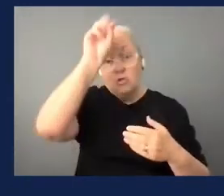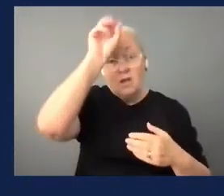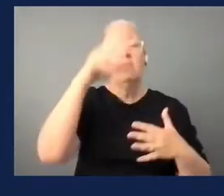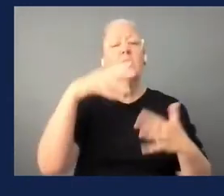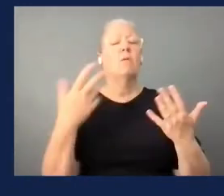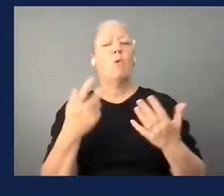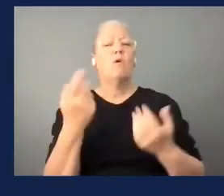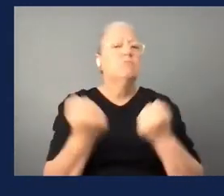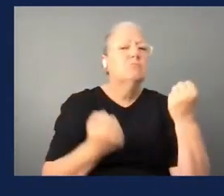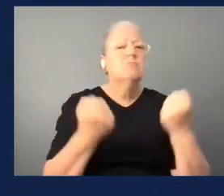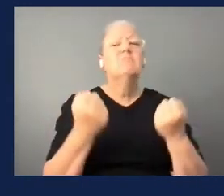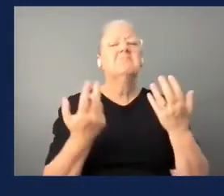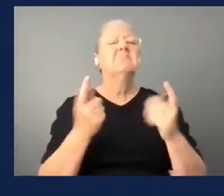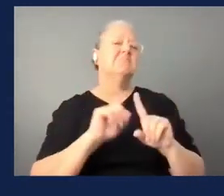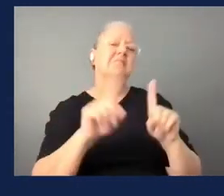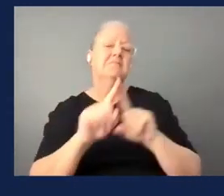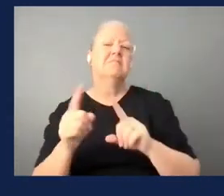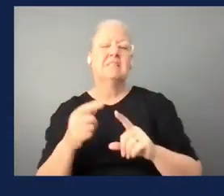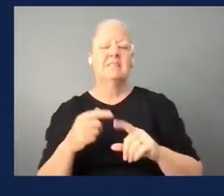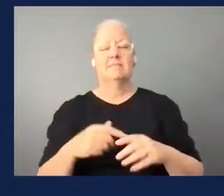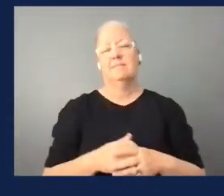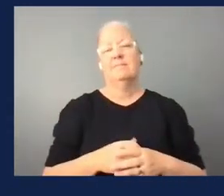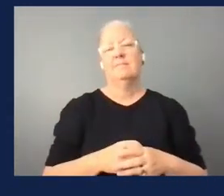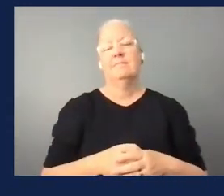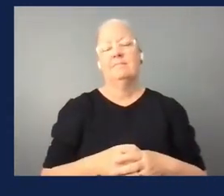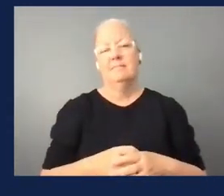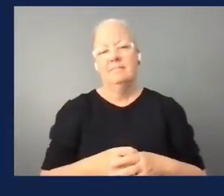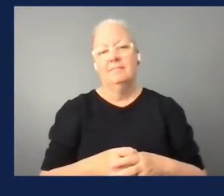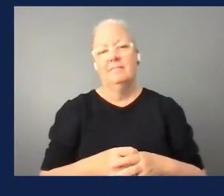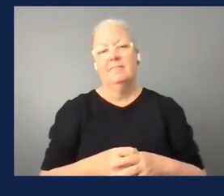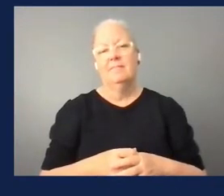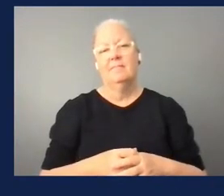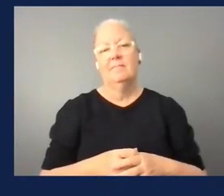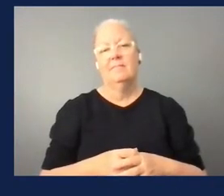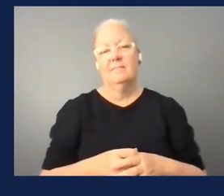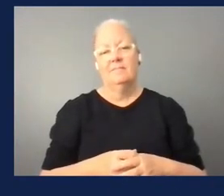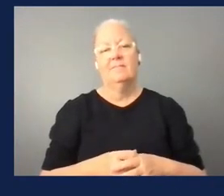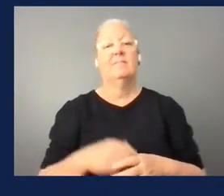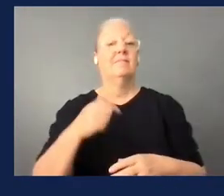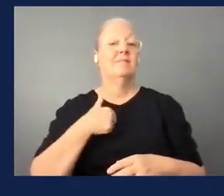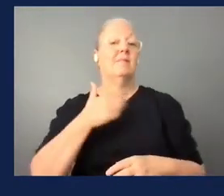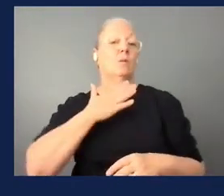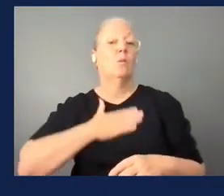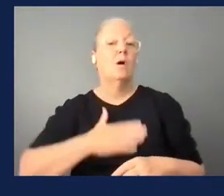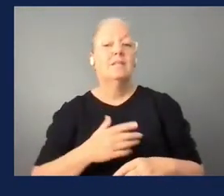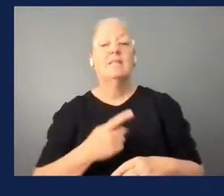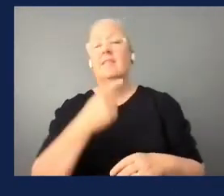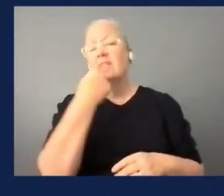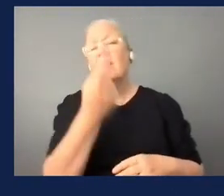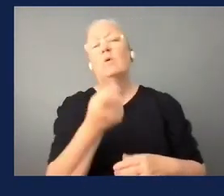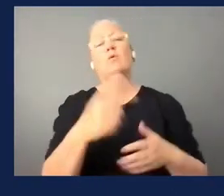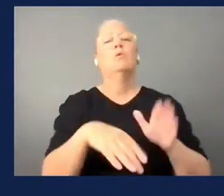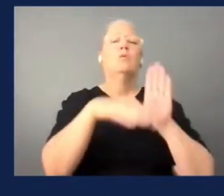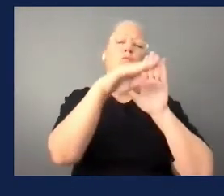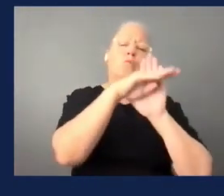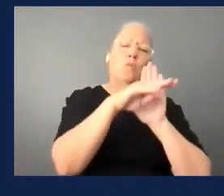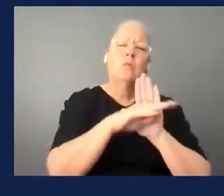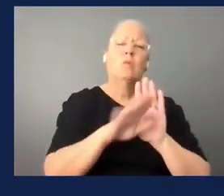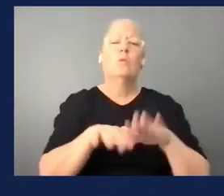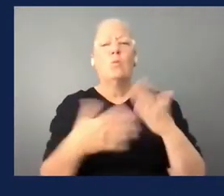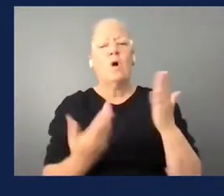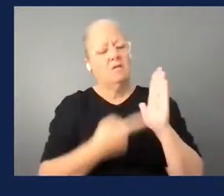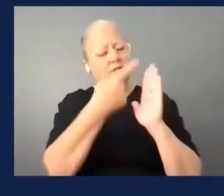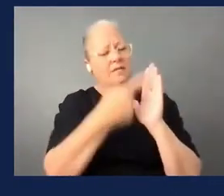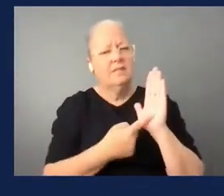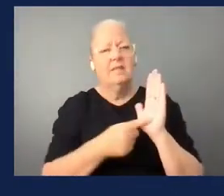games. Now, I would happily take you all through the rules and regulations compared to men's football